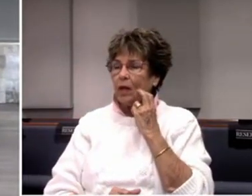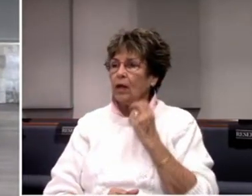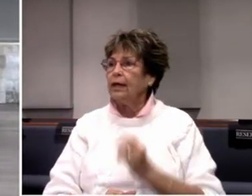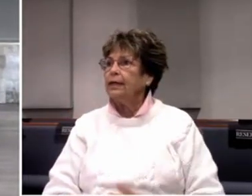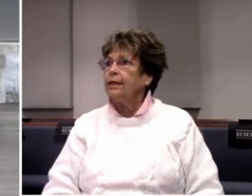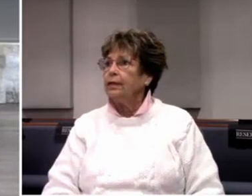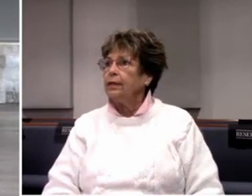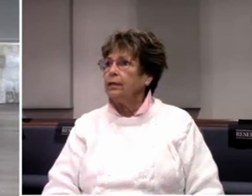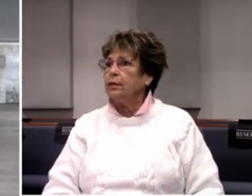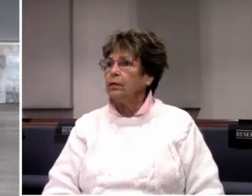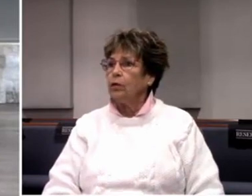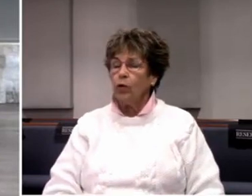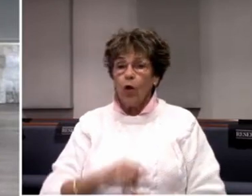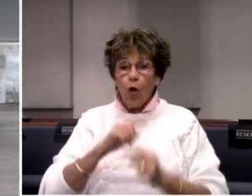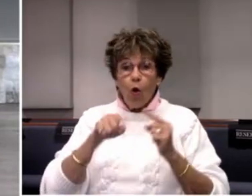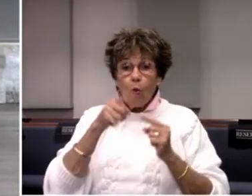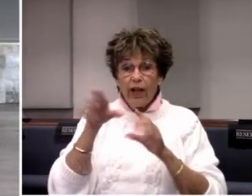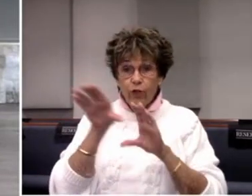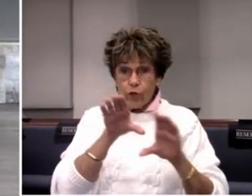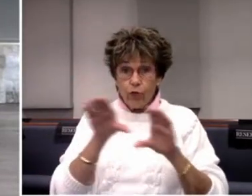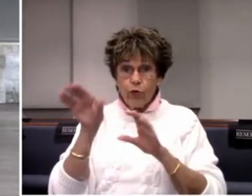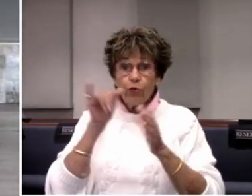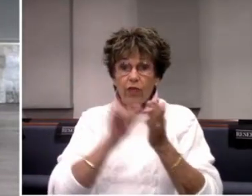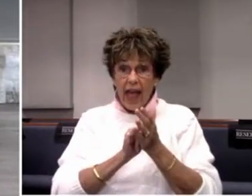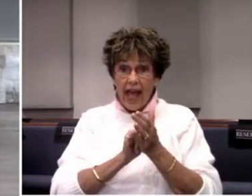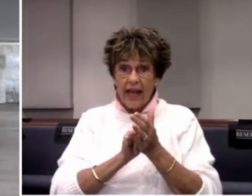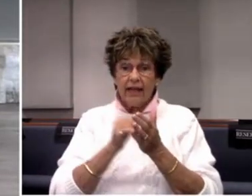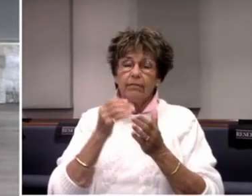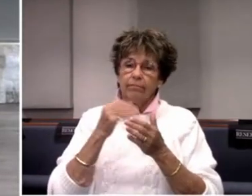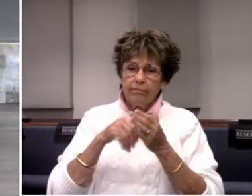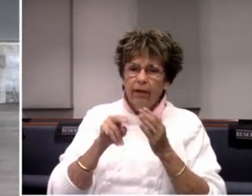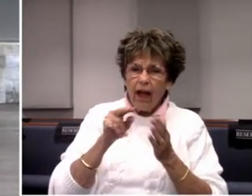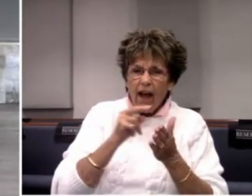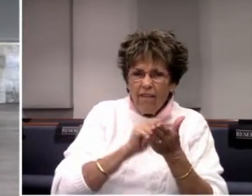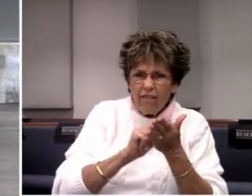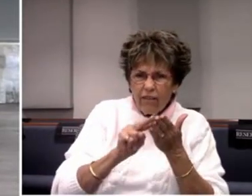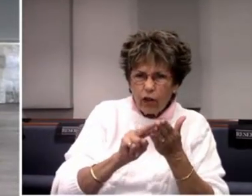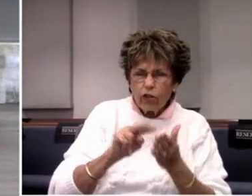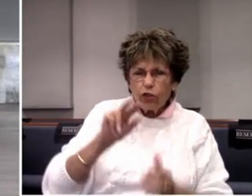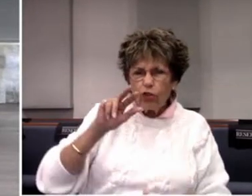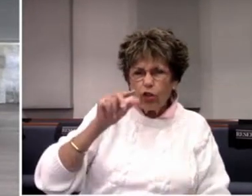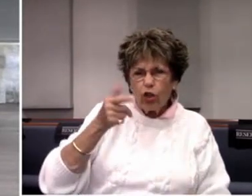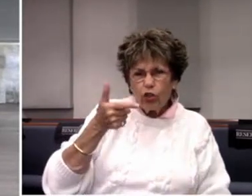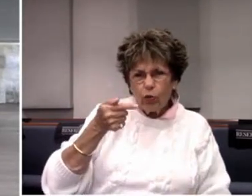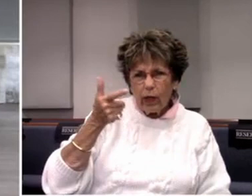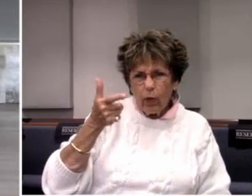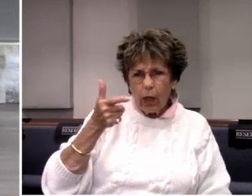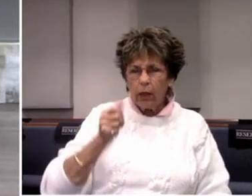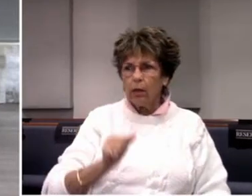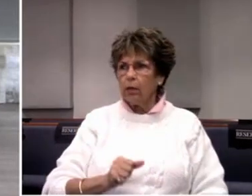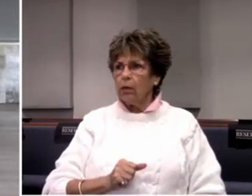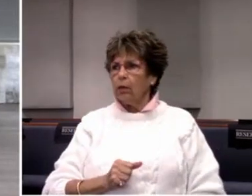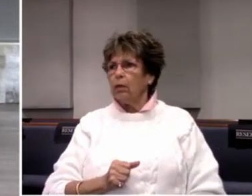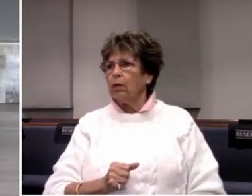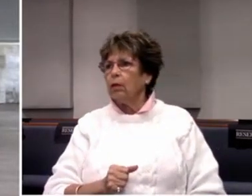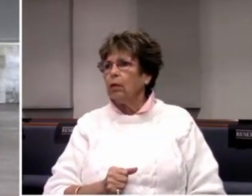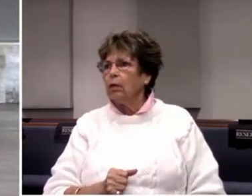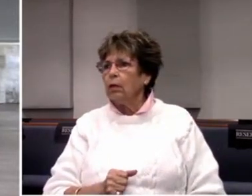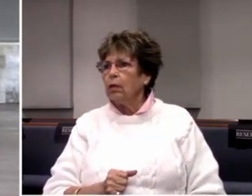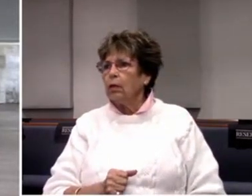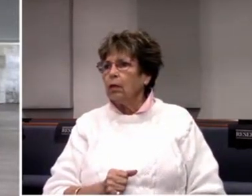evil, look what has happened to you. Verse 21. Be not overcome of evil,